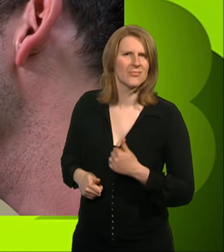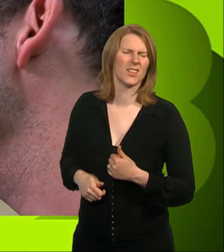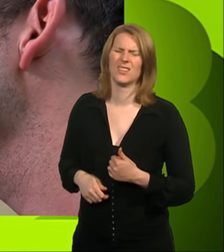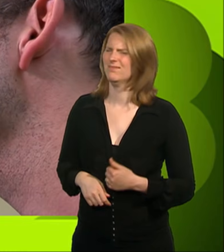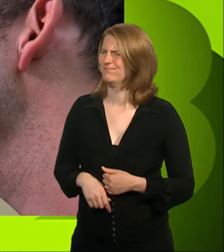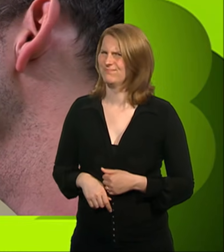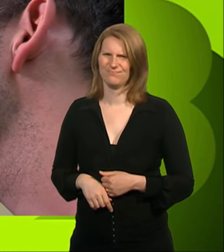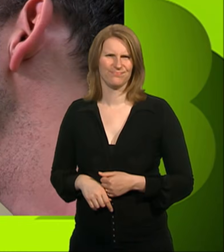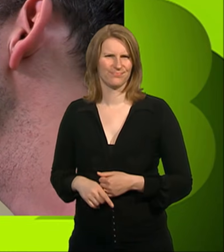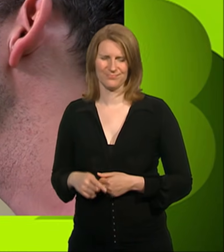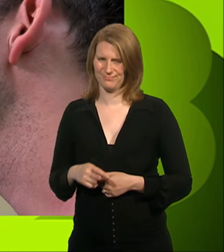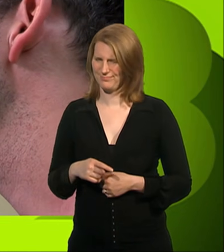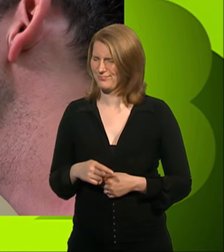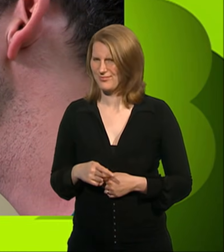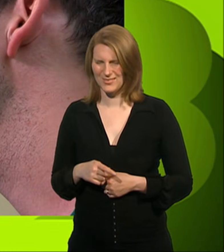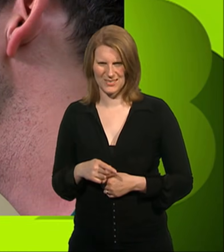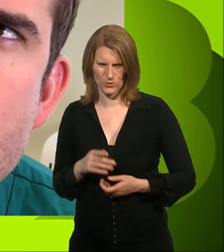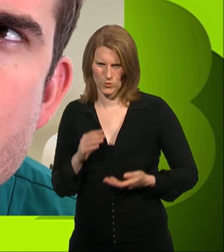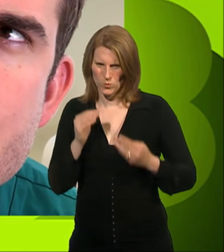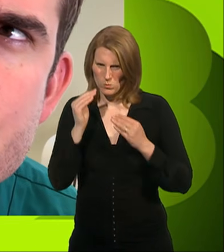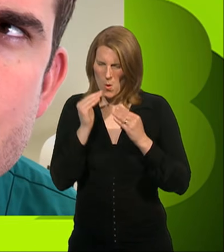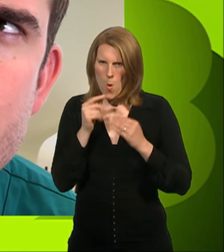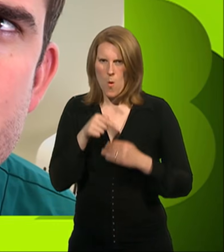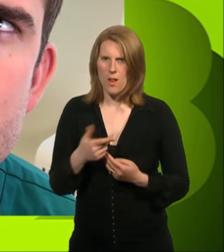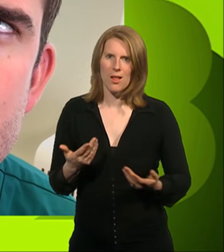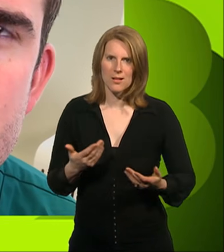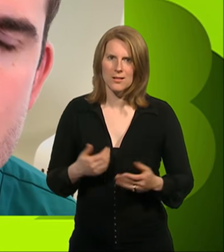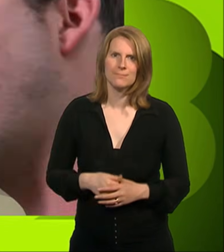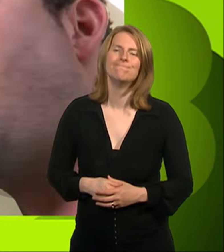No, that's not amazing. You are still a long way off.